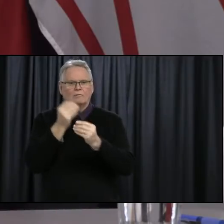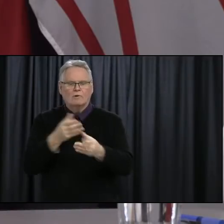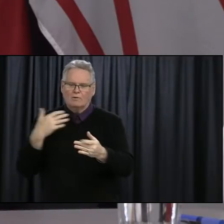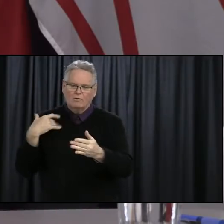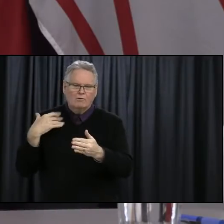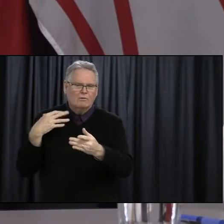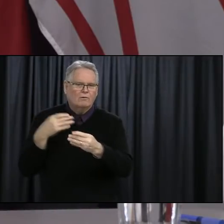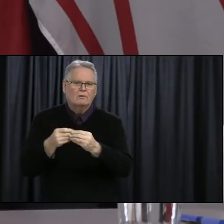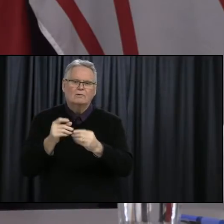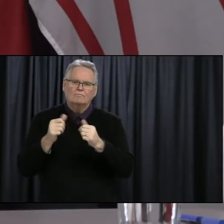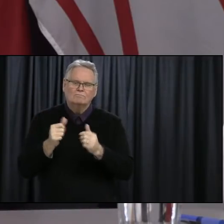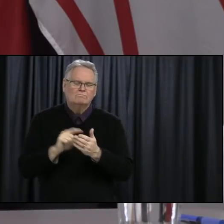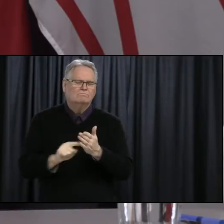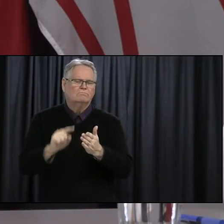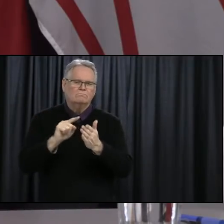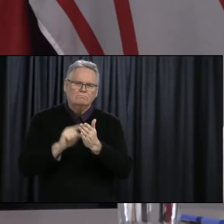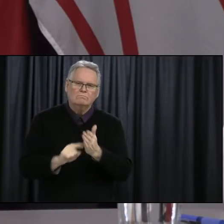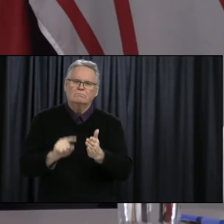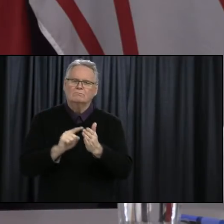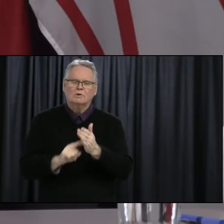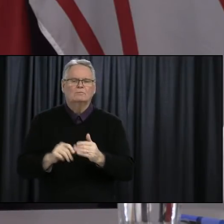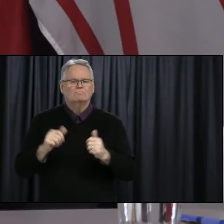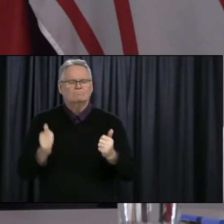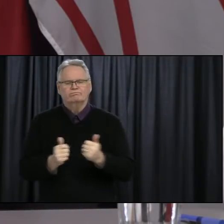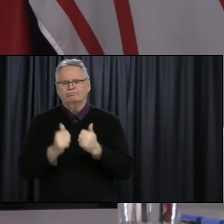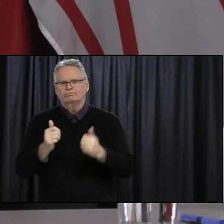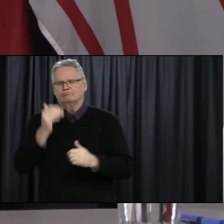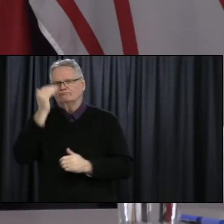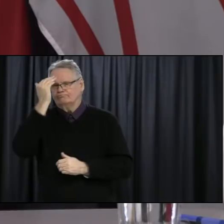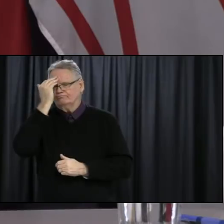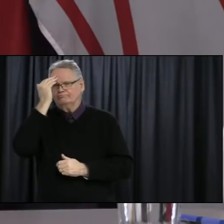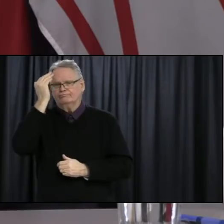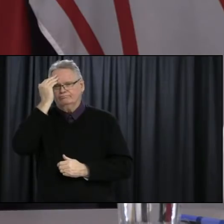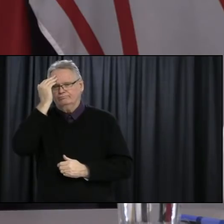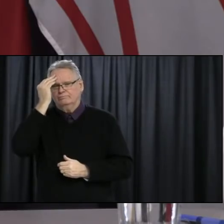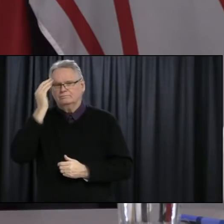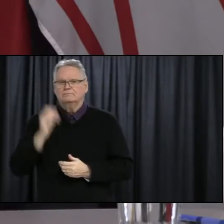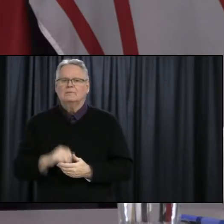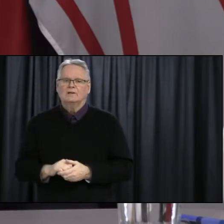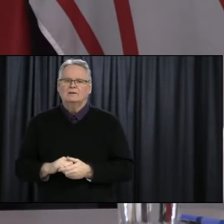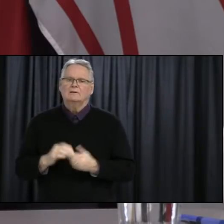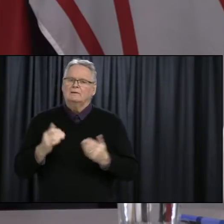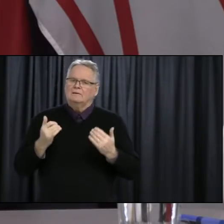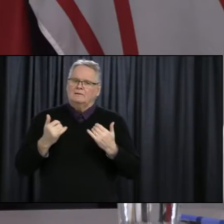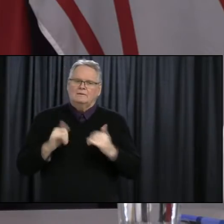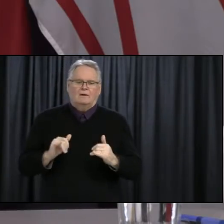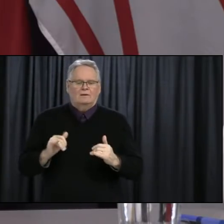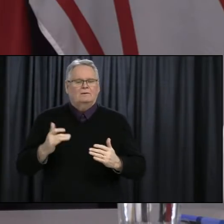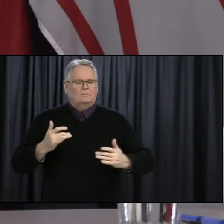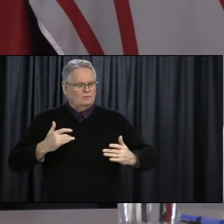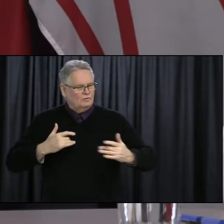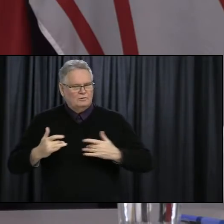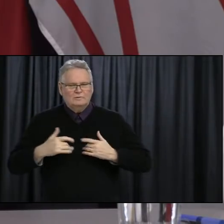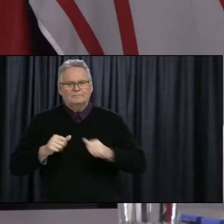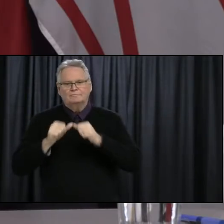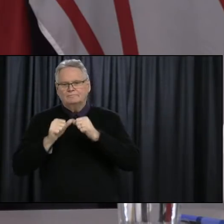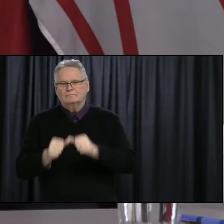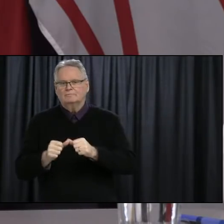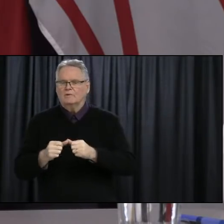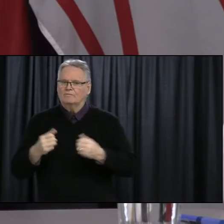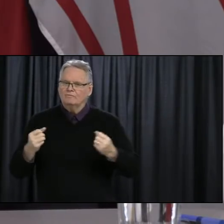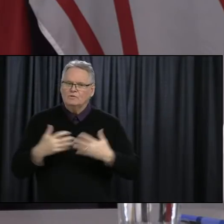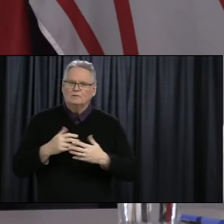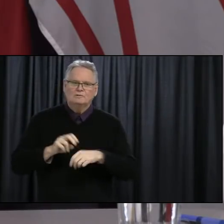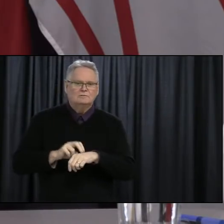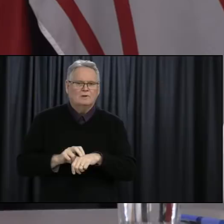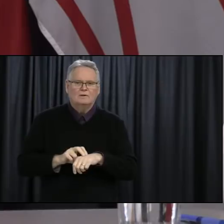before. So although the fears are warranted and sometimes necessary, and I share them too, I'm not with